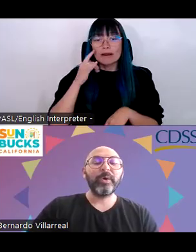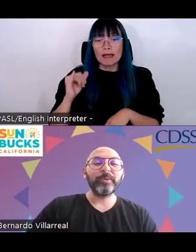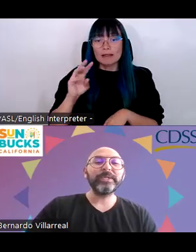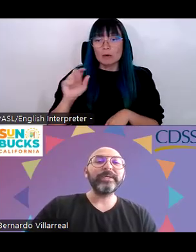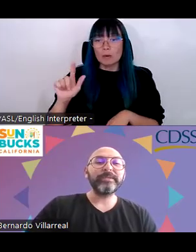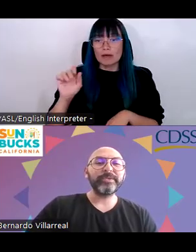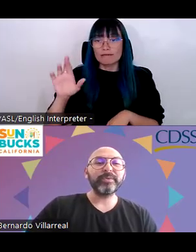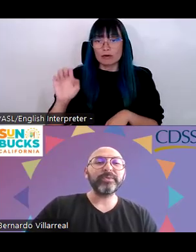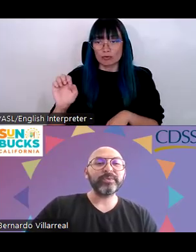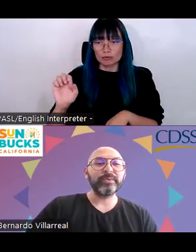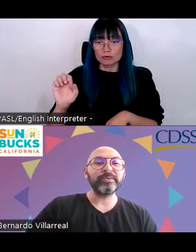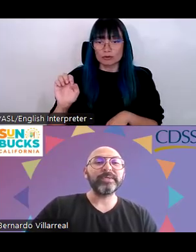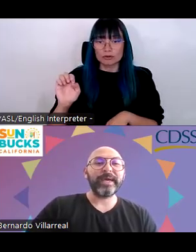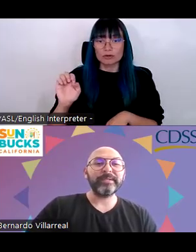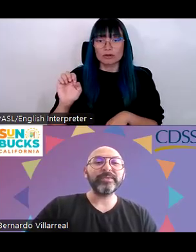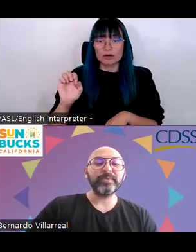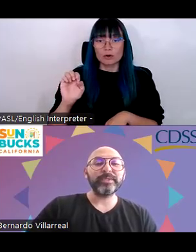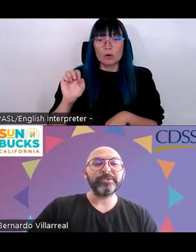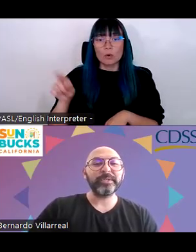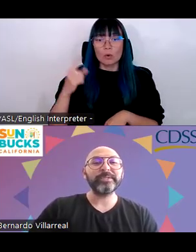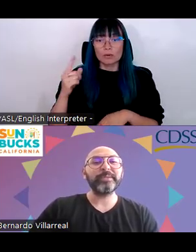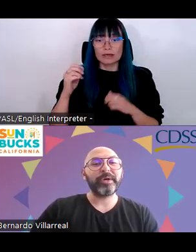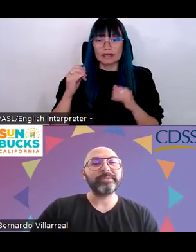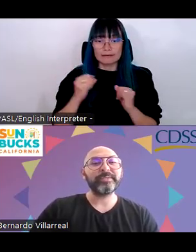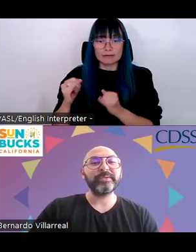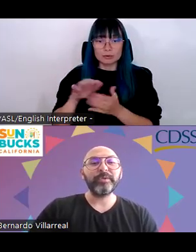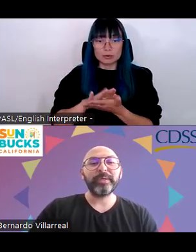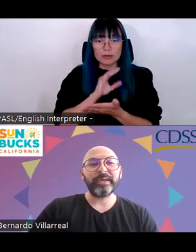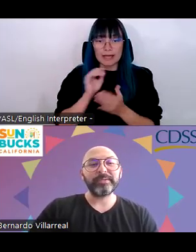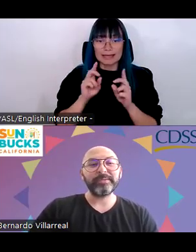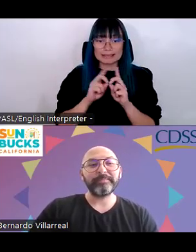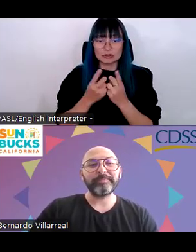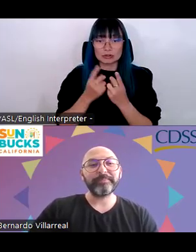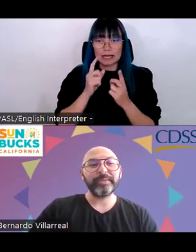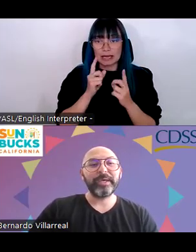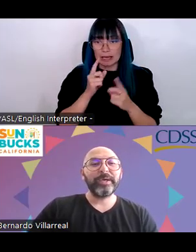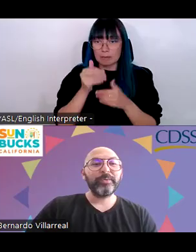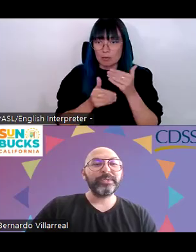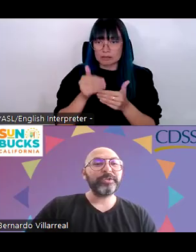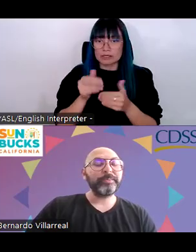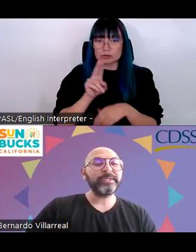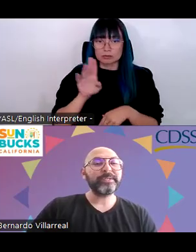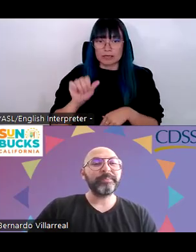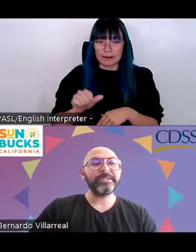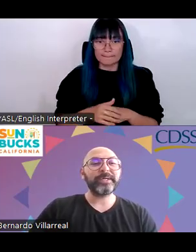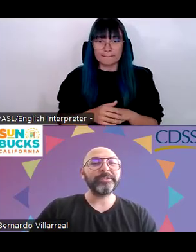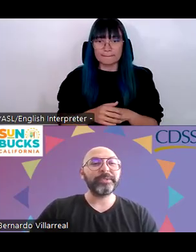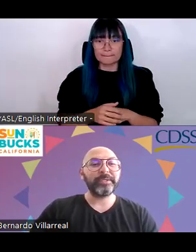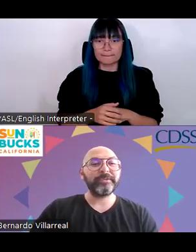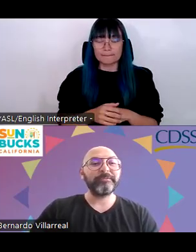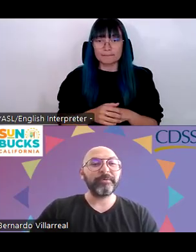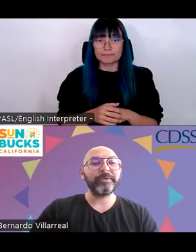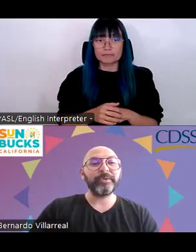offices. Only individual schools and school districts can process UBAs. When determining